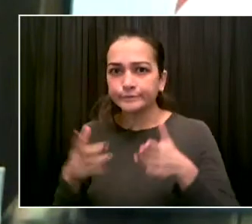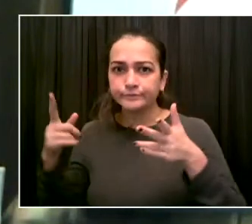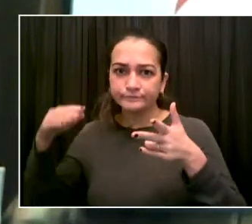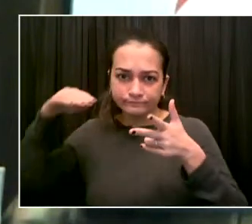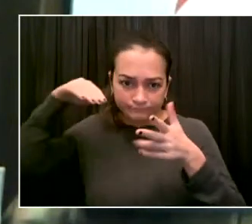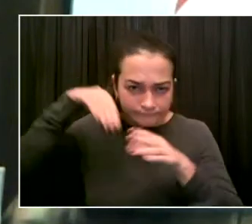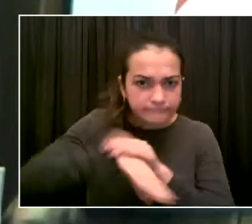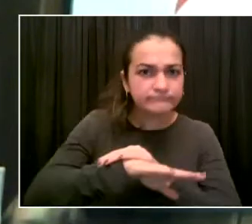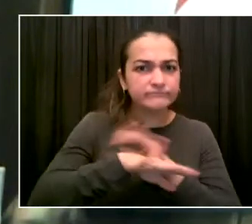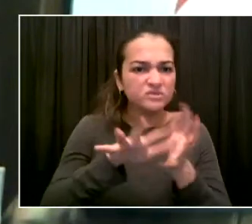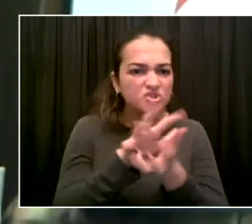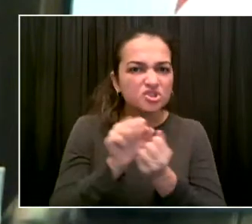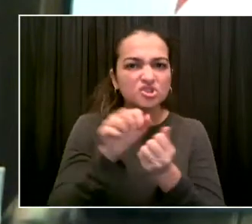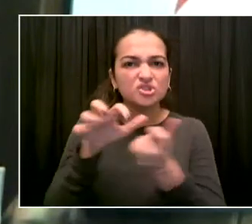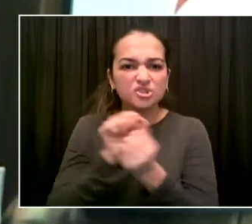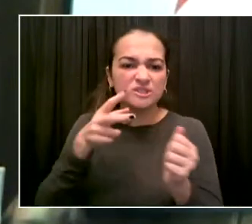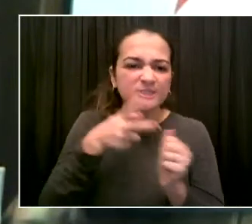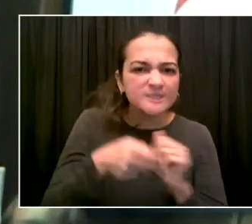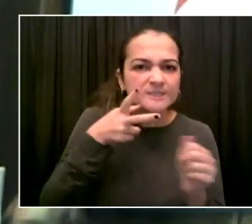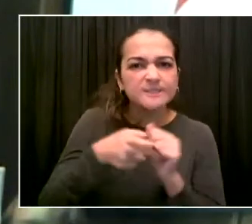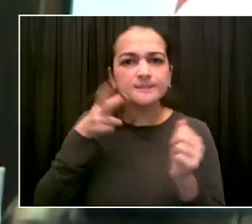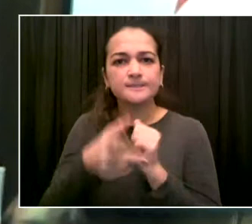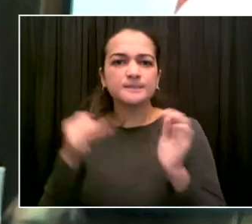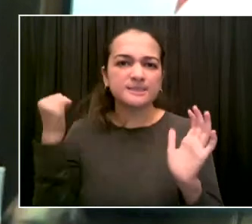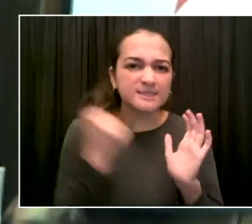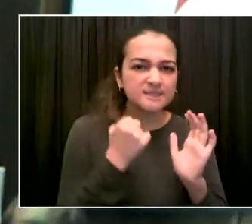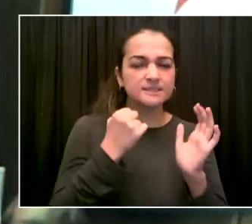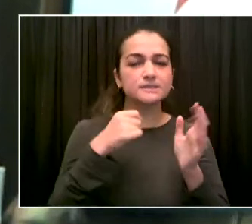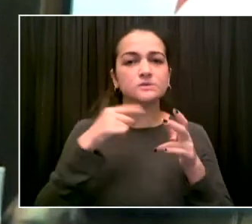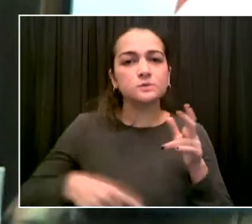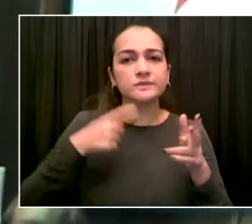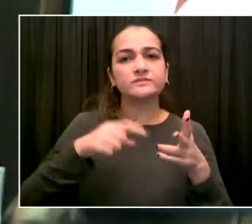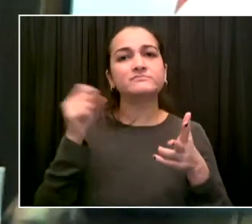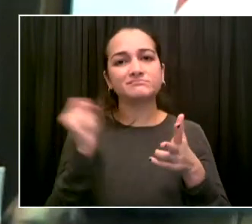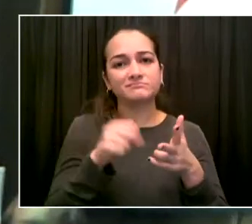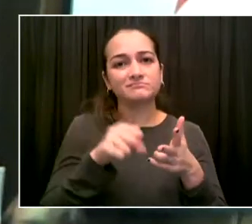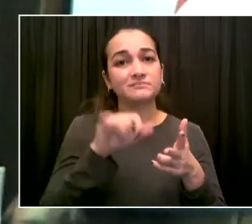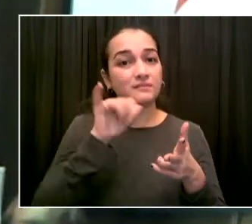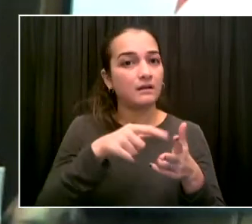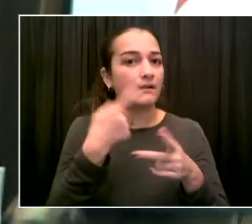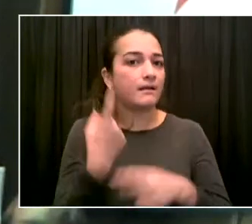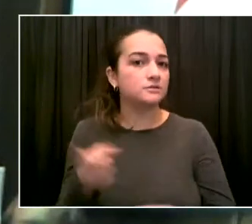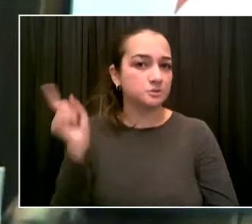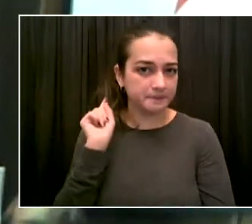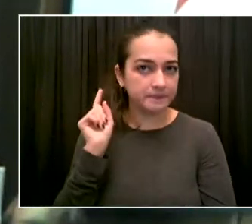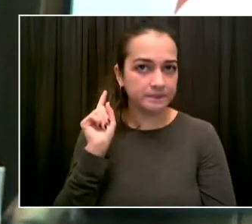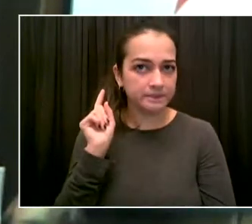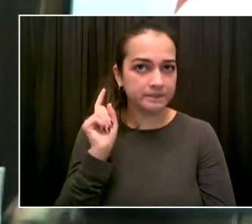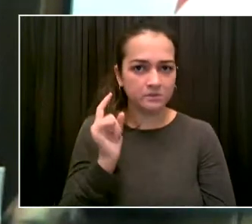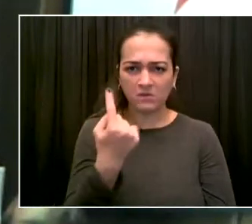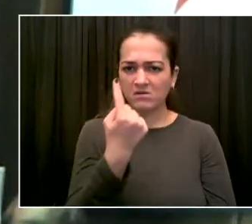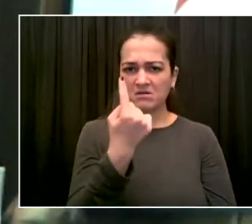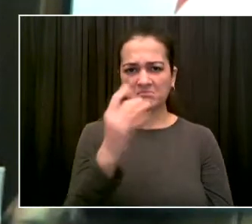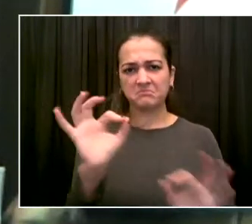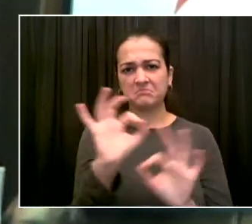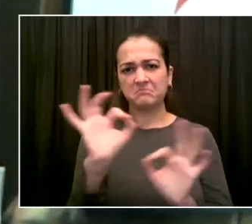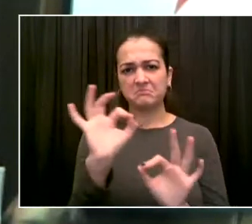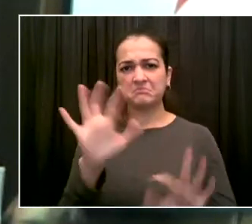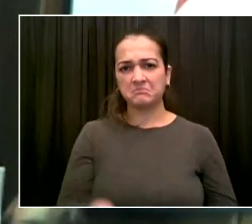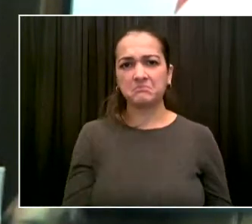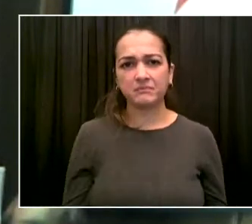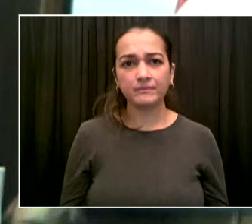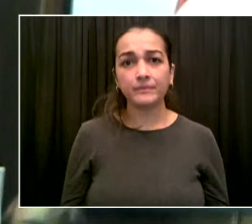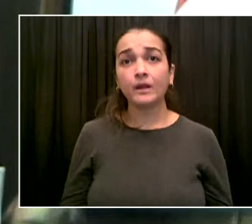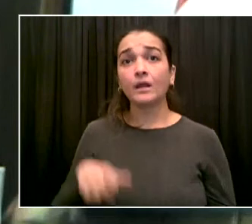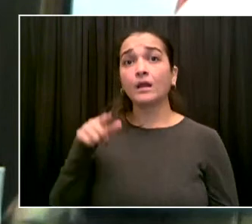not have any recent acts of vandalism that are impeding our fleet operations, and we treat the matter very seriously. The matter is